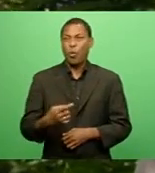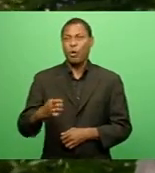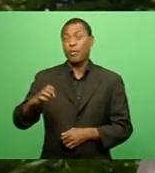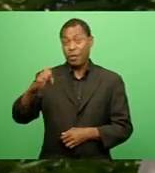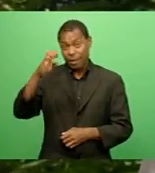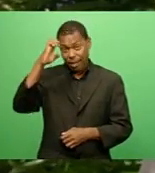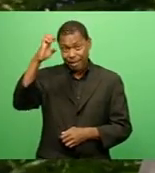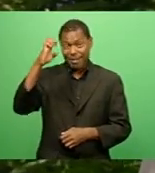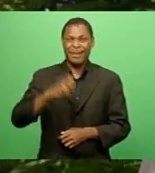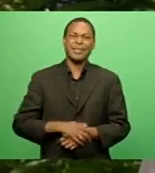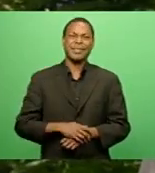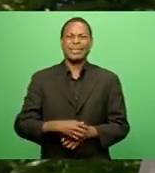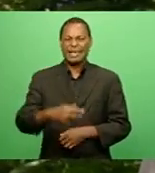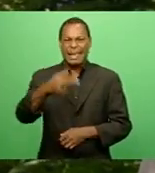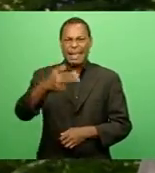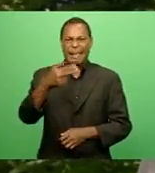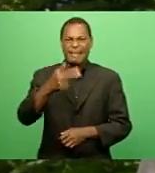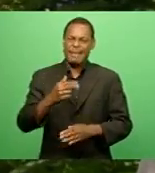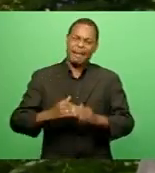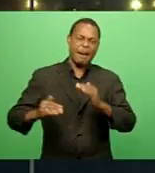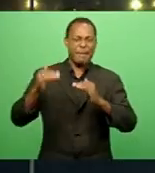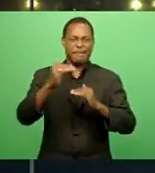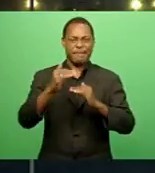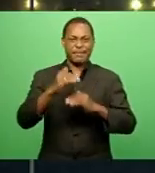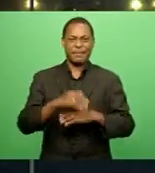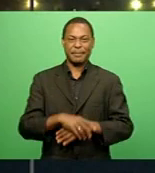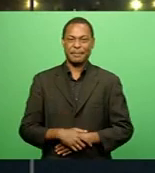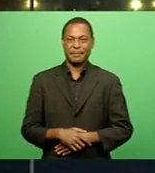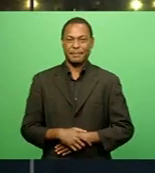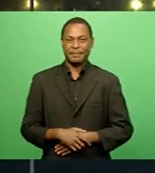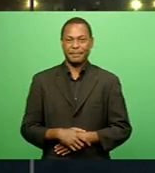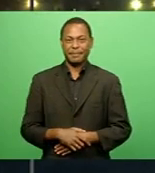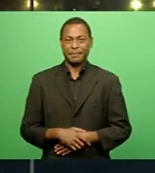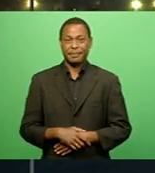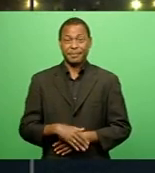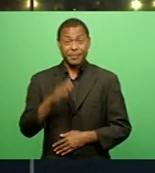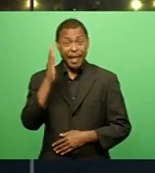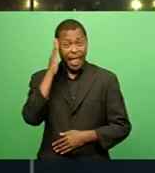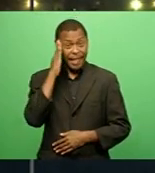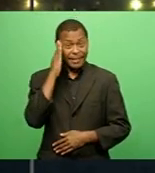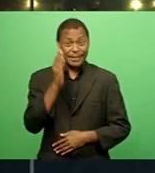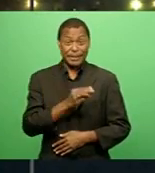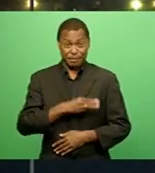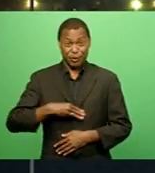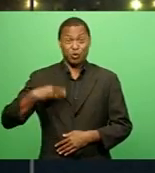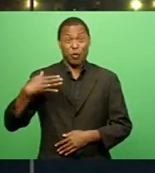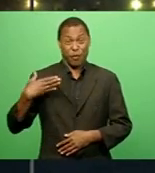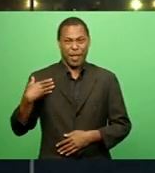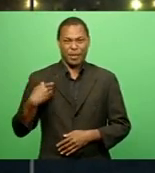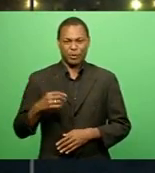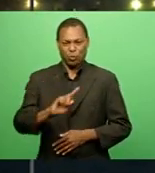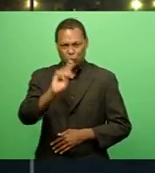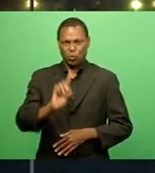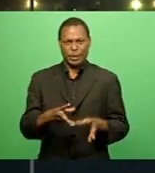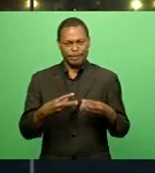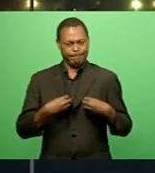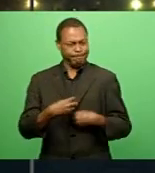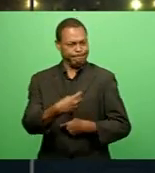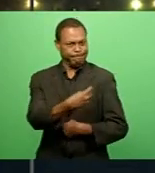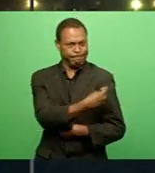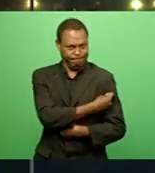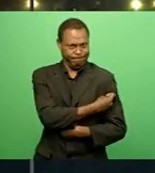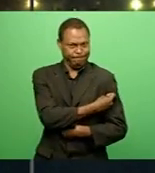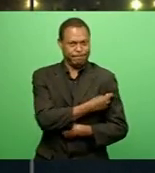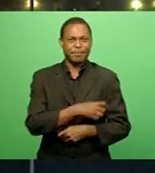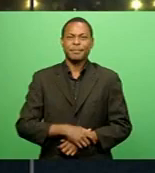above. Kritika Kumar, FBC News. The heads of the Ministry of Health today received the AstraZeneca COVID-19